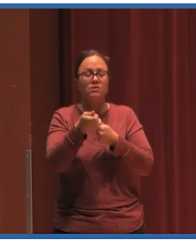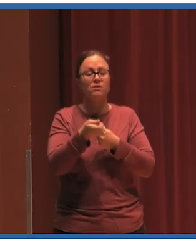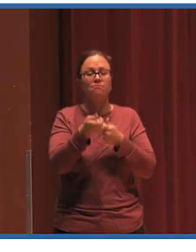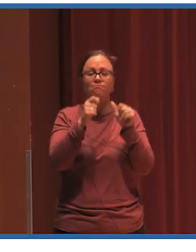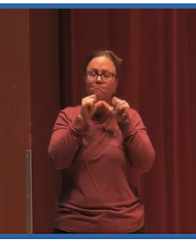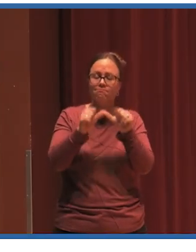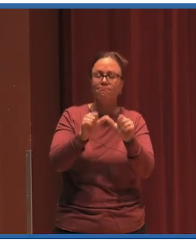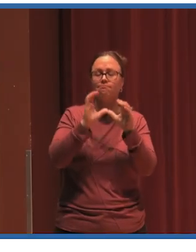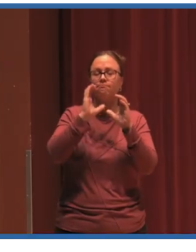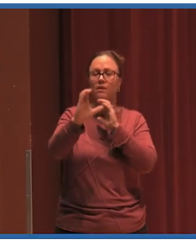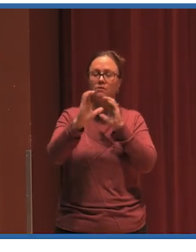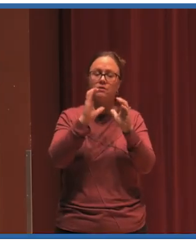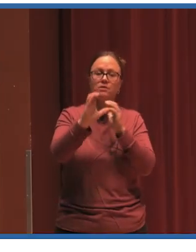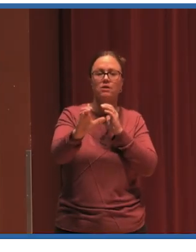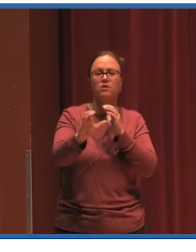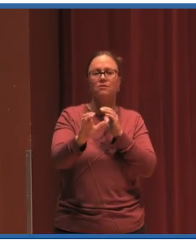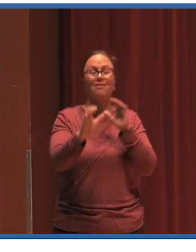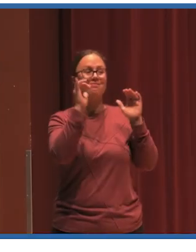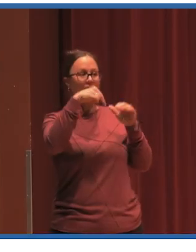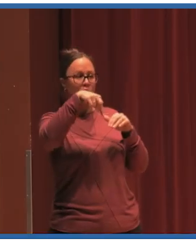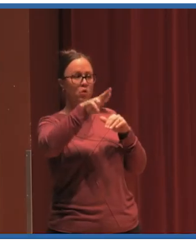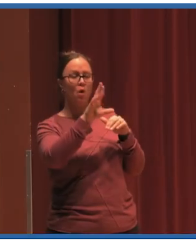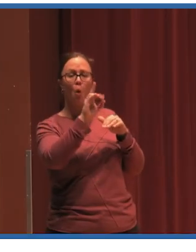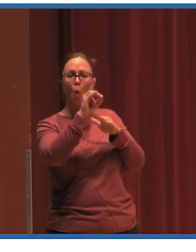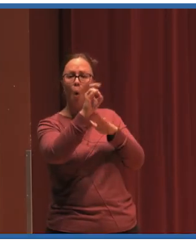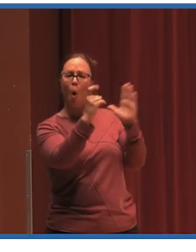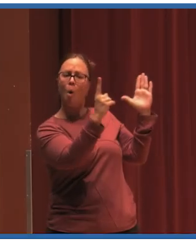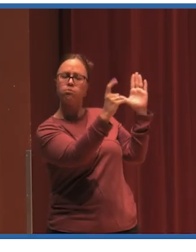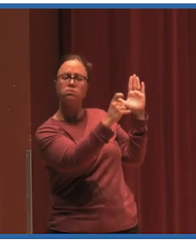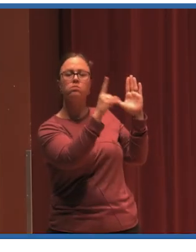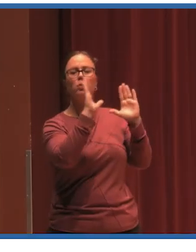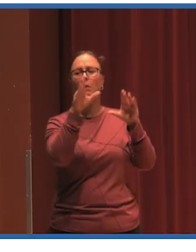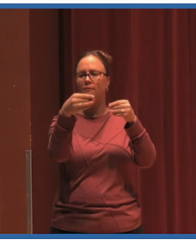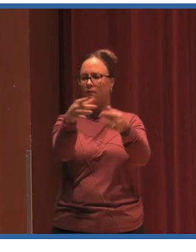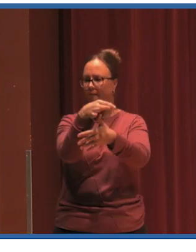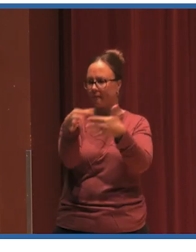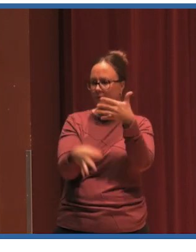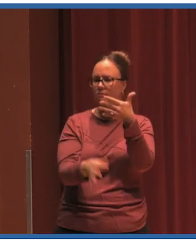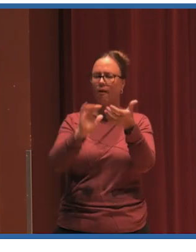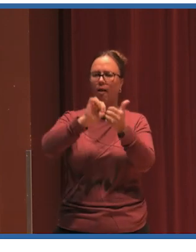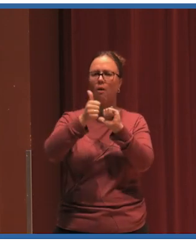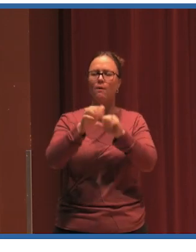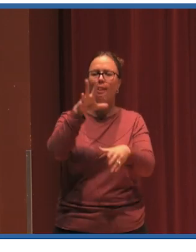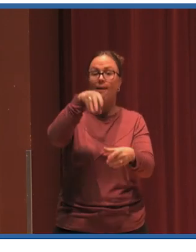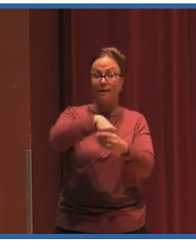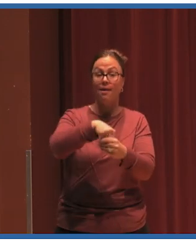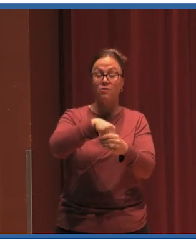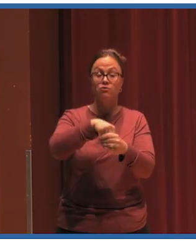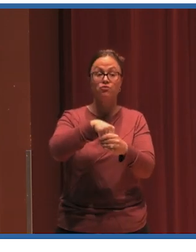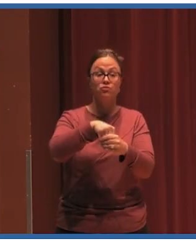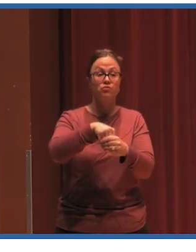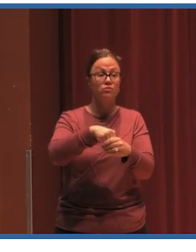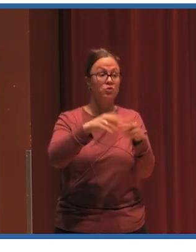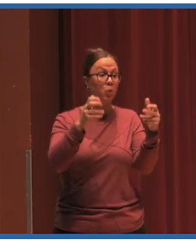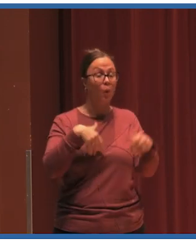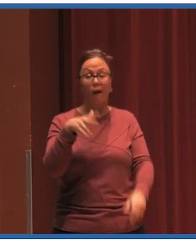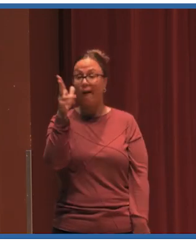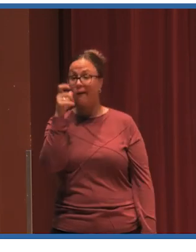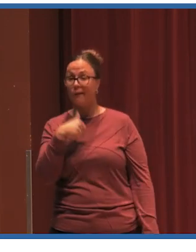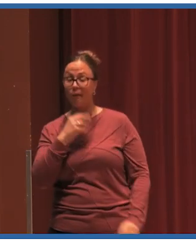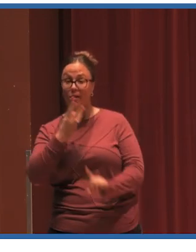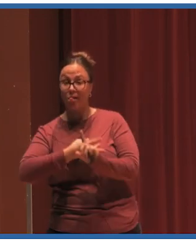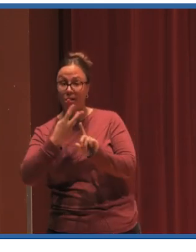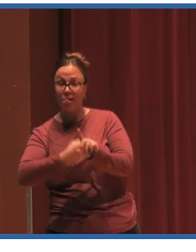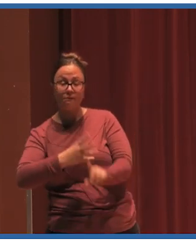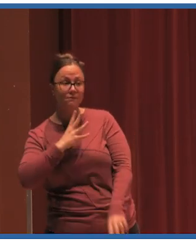continuing this conversation, follow that QR code. It's going to give you some options for ways to engage with us. Do you just want to hear an email every 6 months? That's